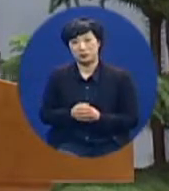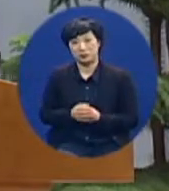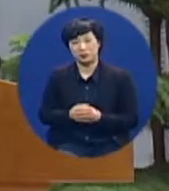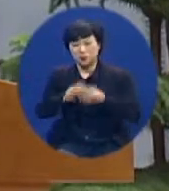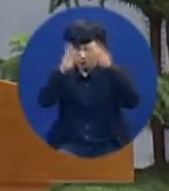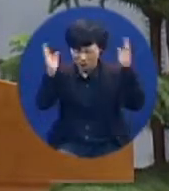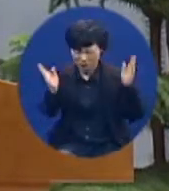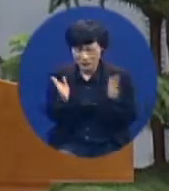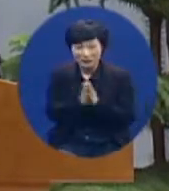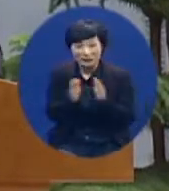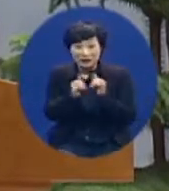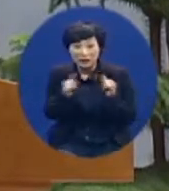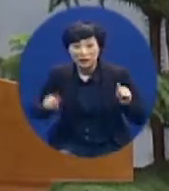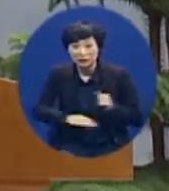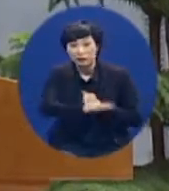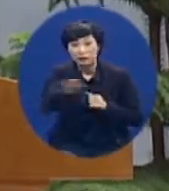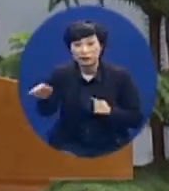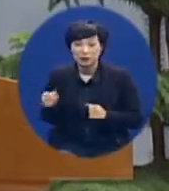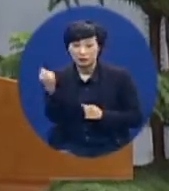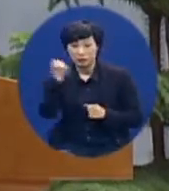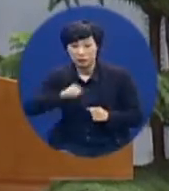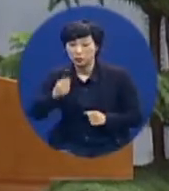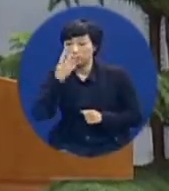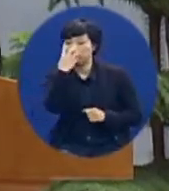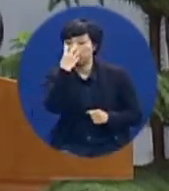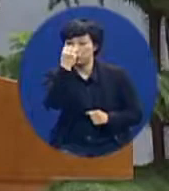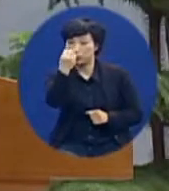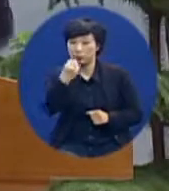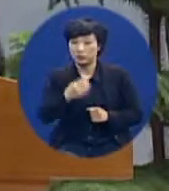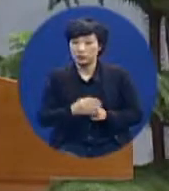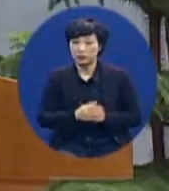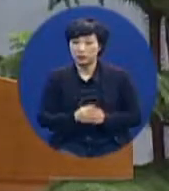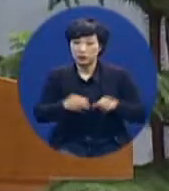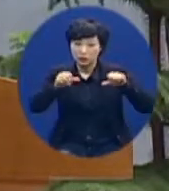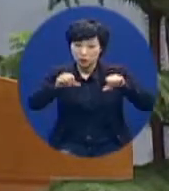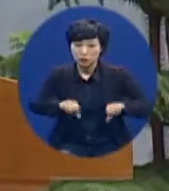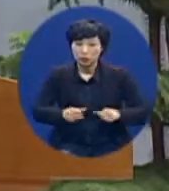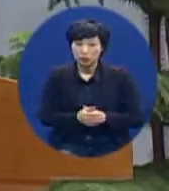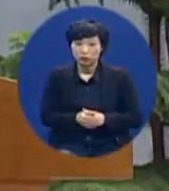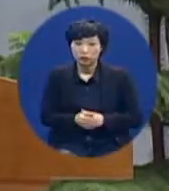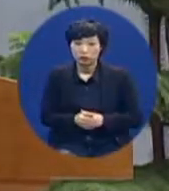sinful nature with arrogance, rebellion, and